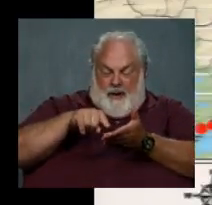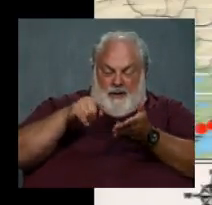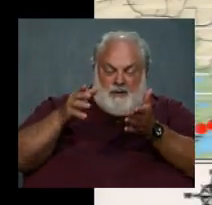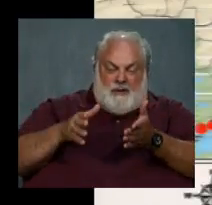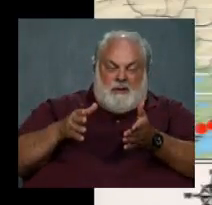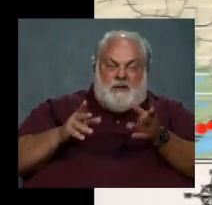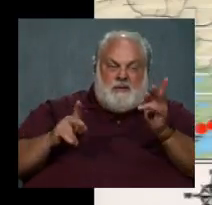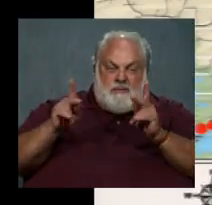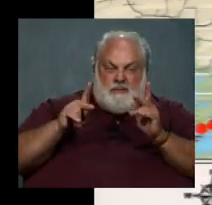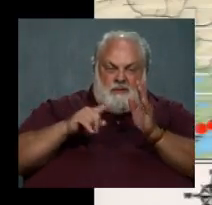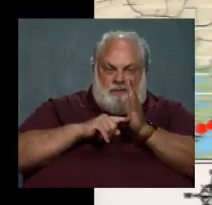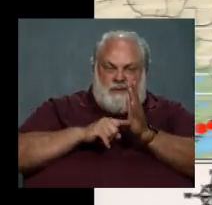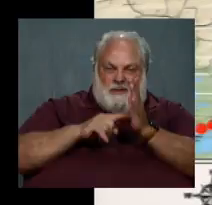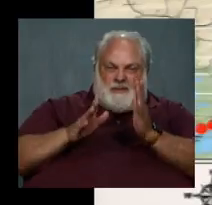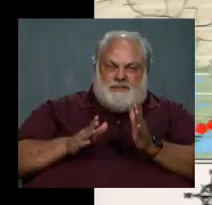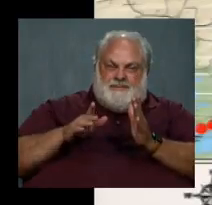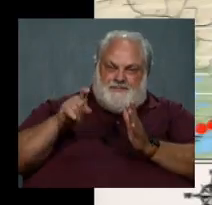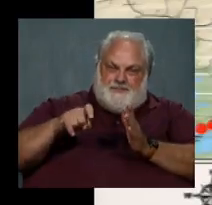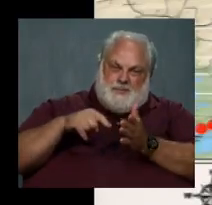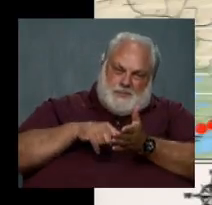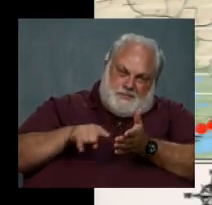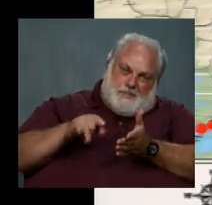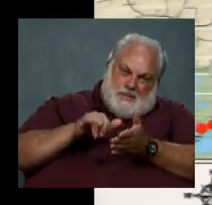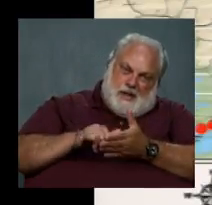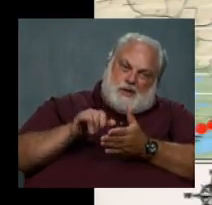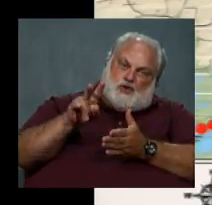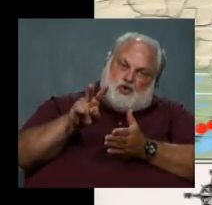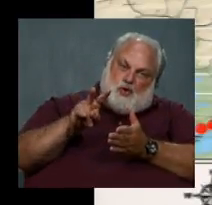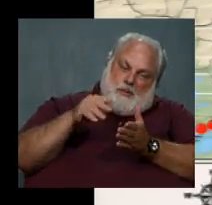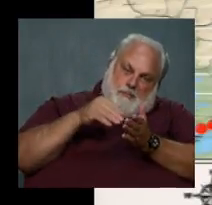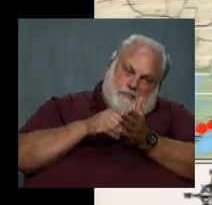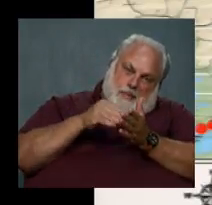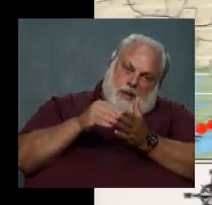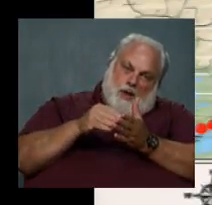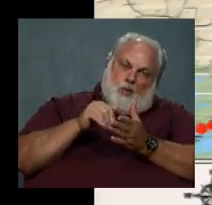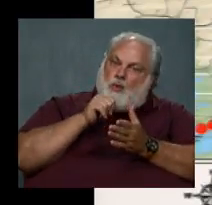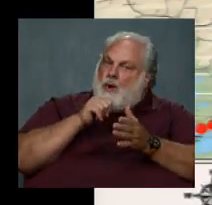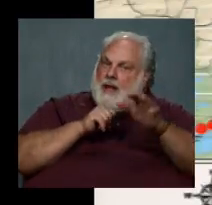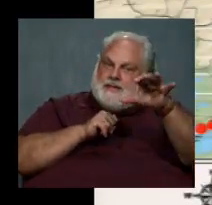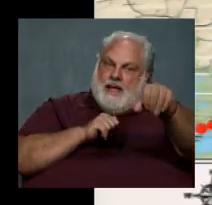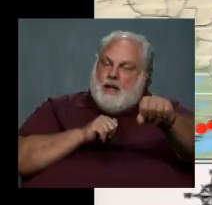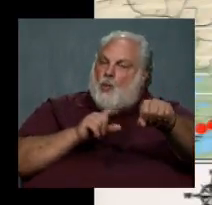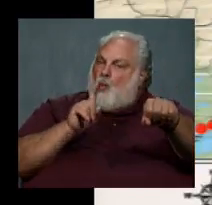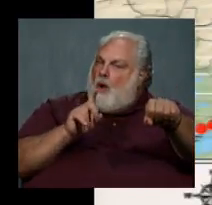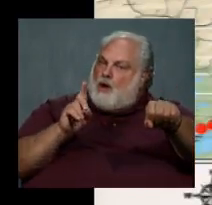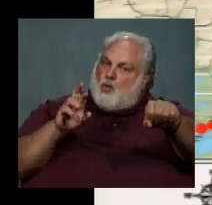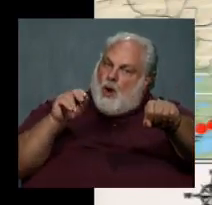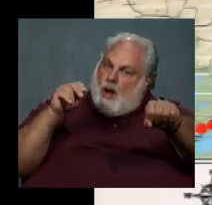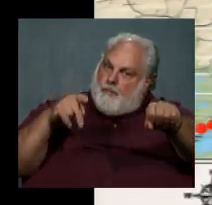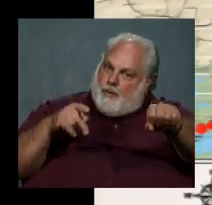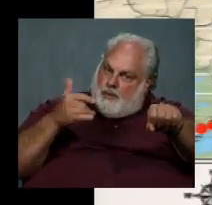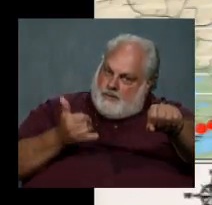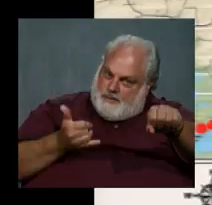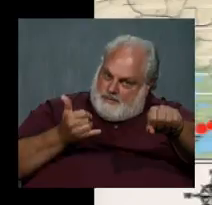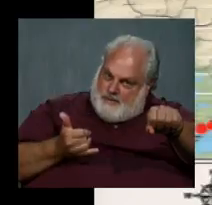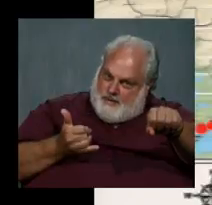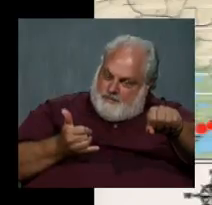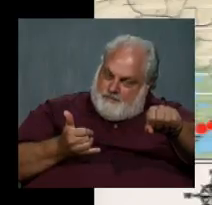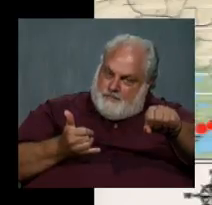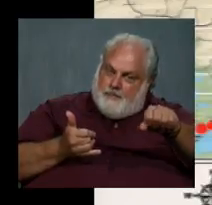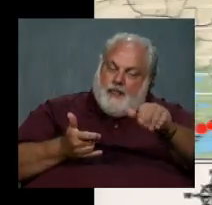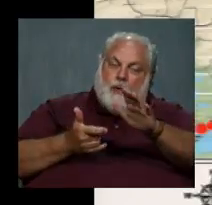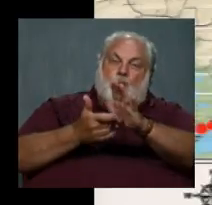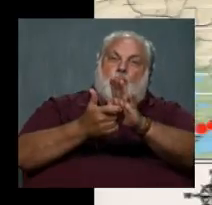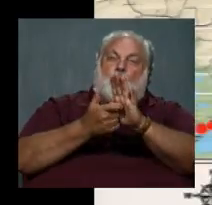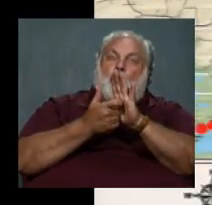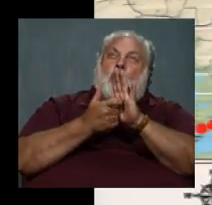that you all represent having to pay that $2 million when we're not taking a drop of water out of the lake at this time. It will take